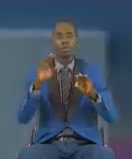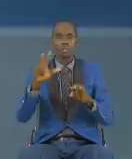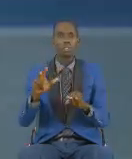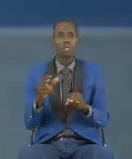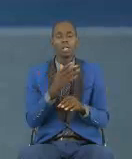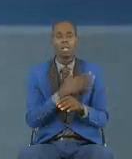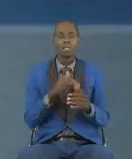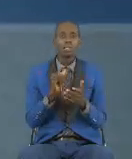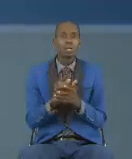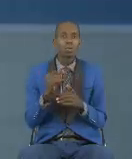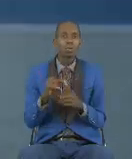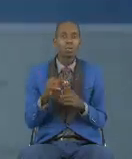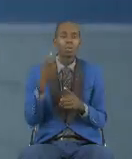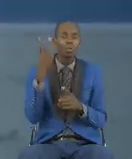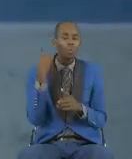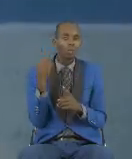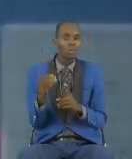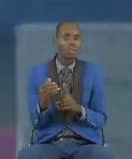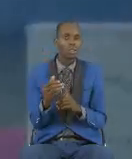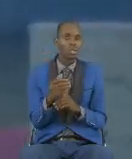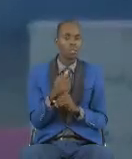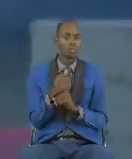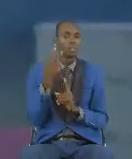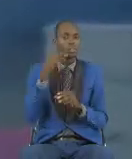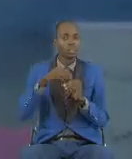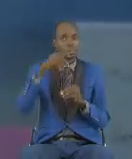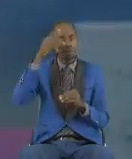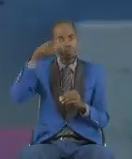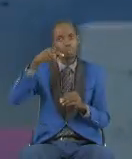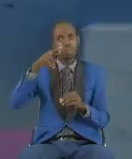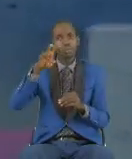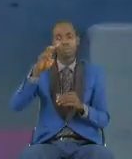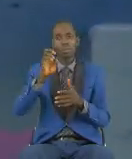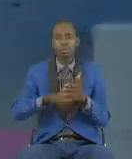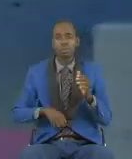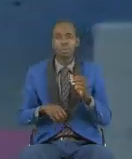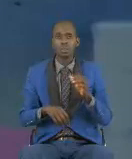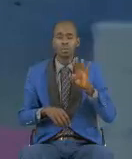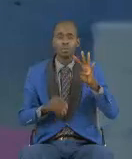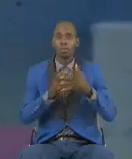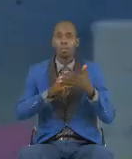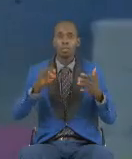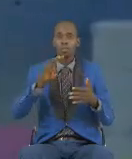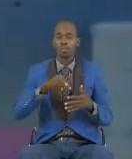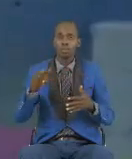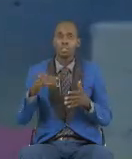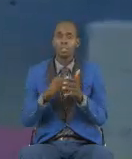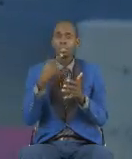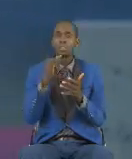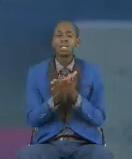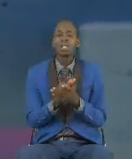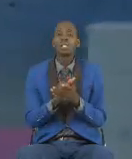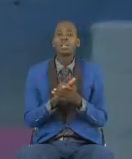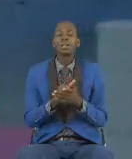health there in Proverbs chapter 4 verse 22. If you look at the margin, it says it's like medicine. That